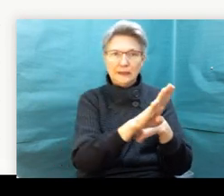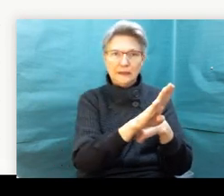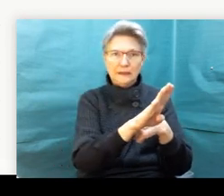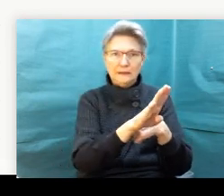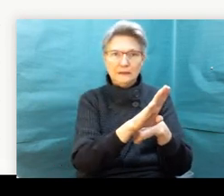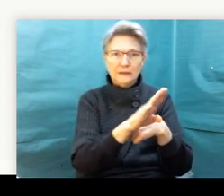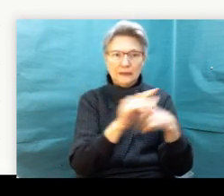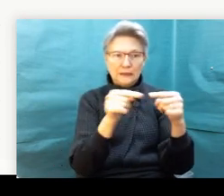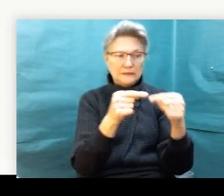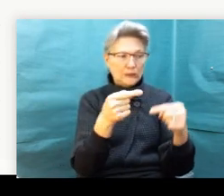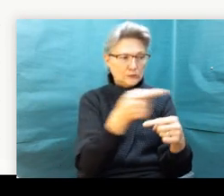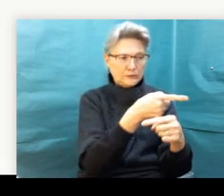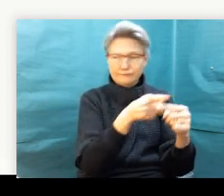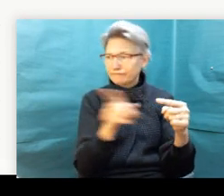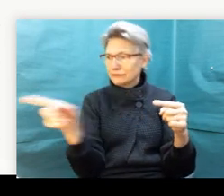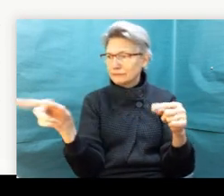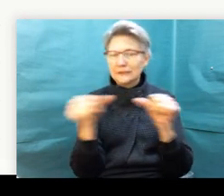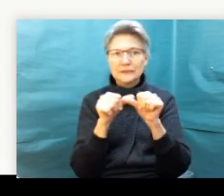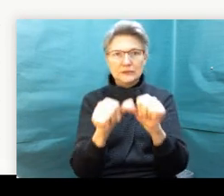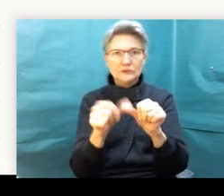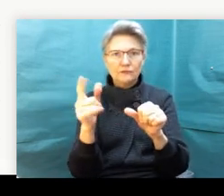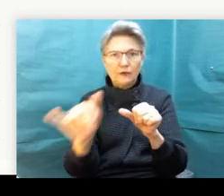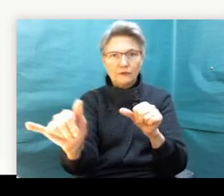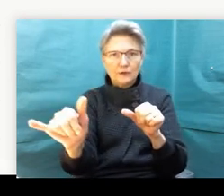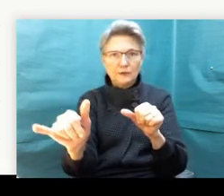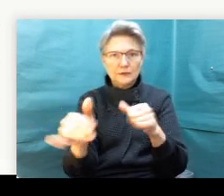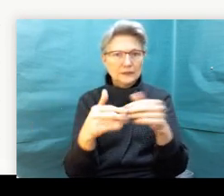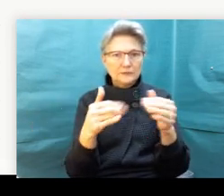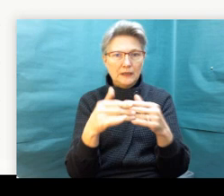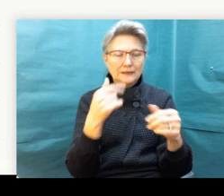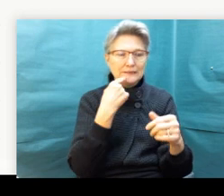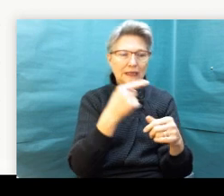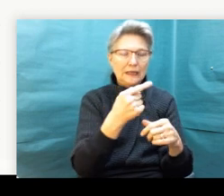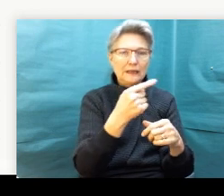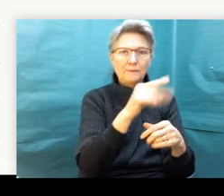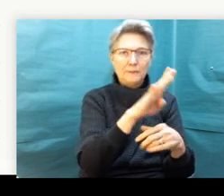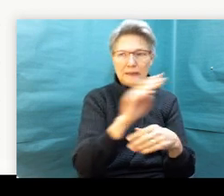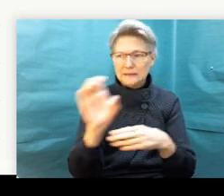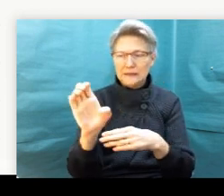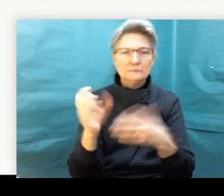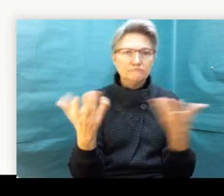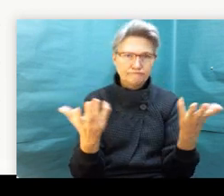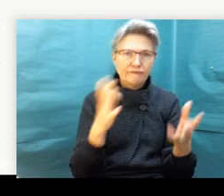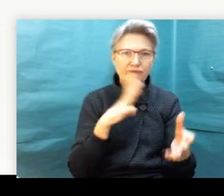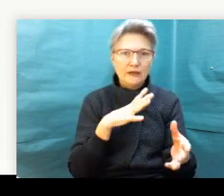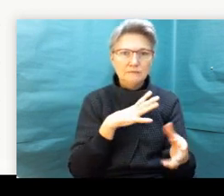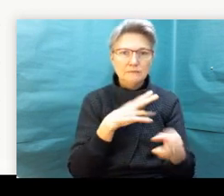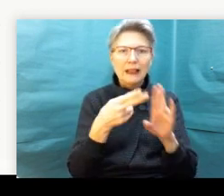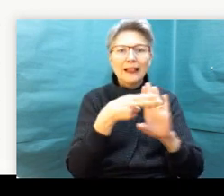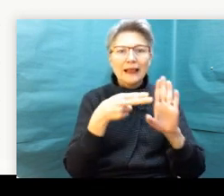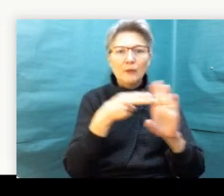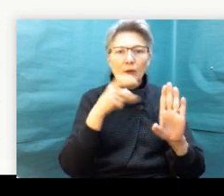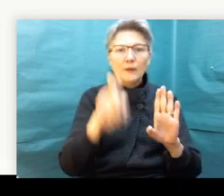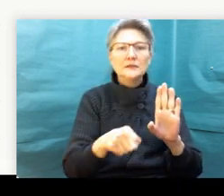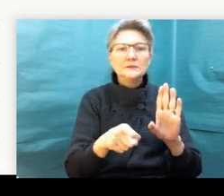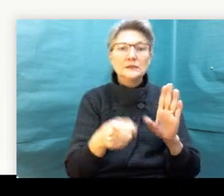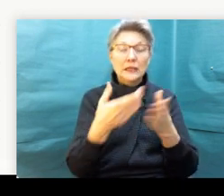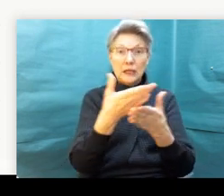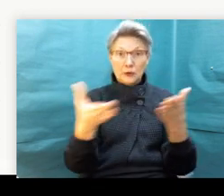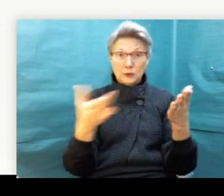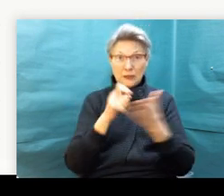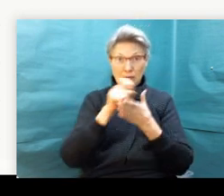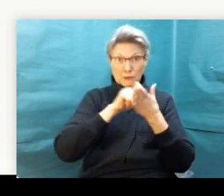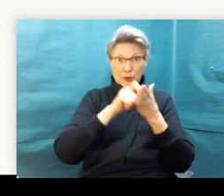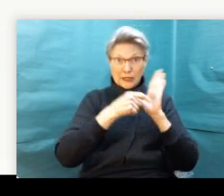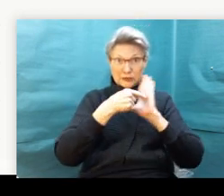directions. This is interesting. Here I have, and I'm just going to highlight this part with a circle. Here is how I